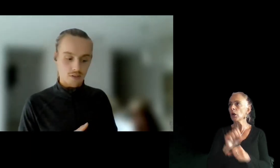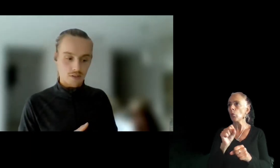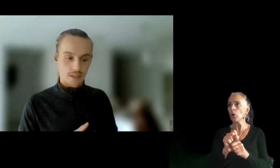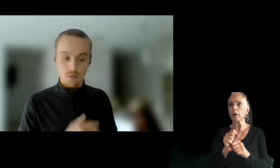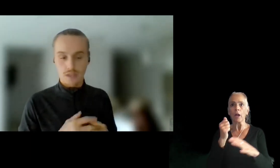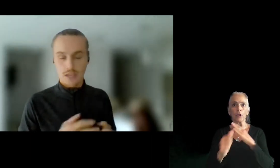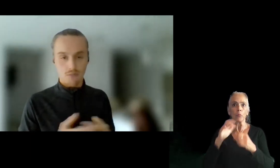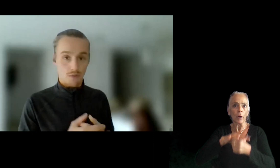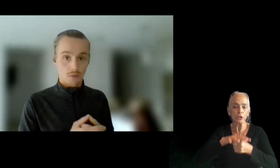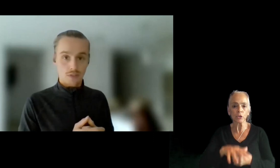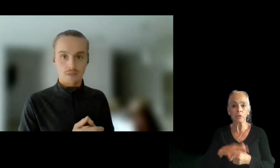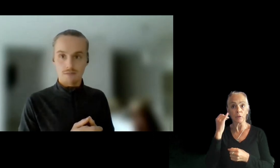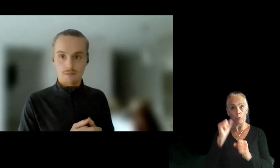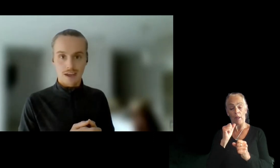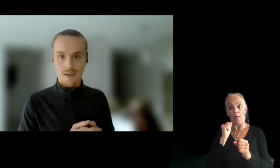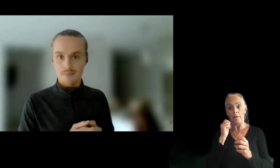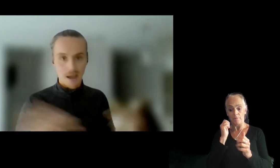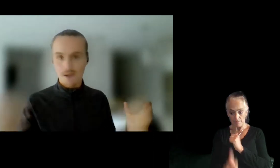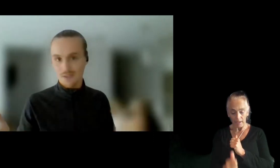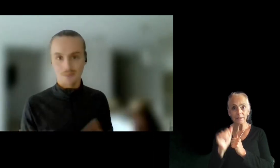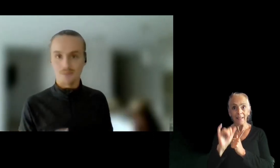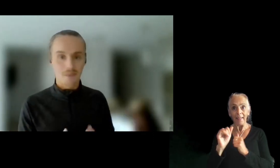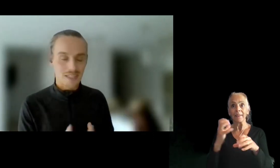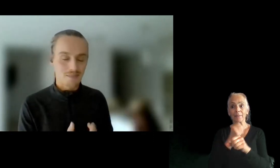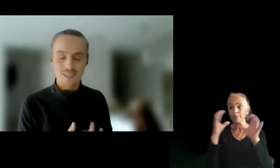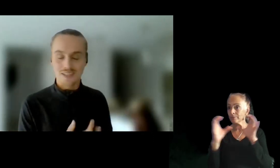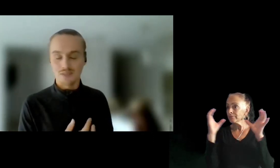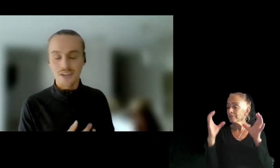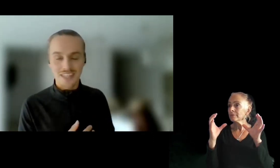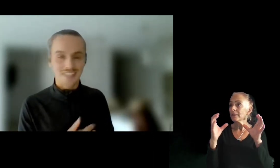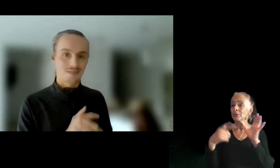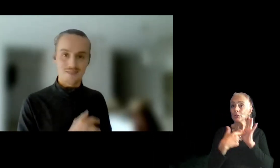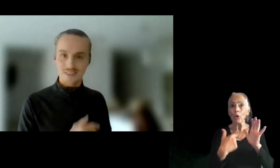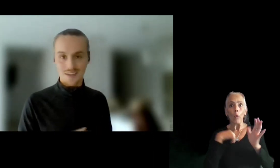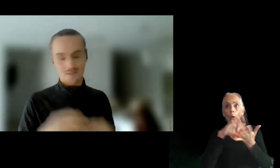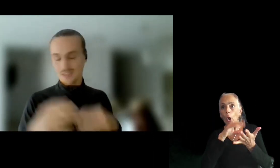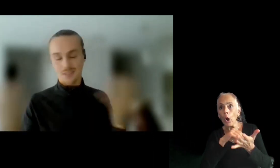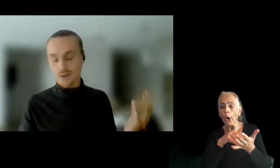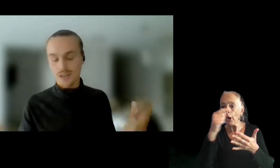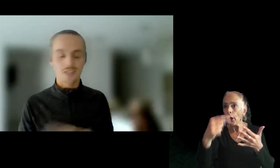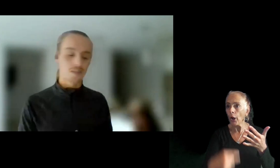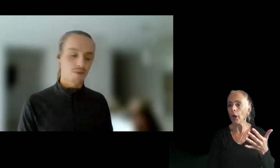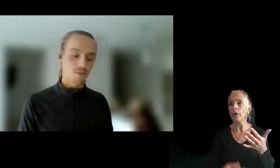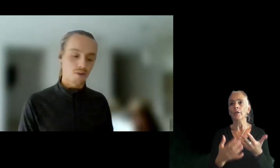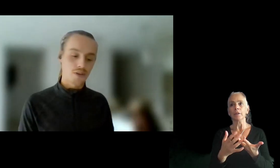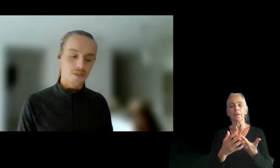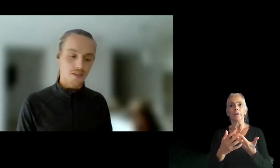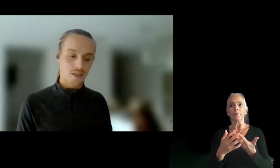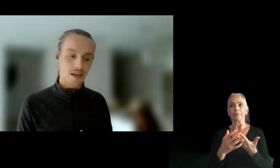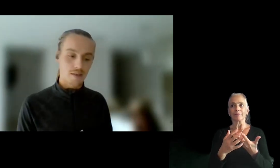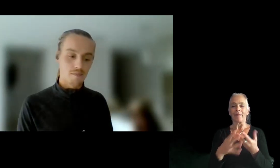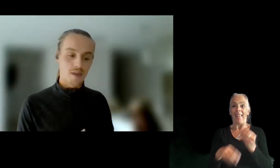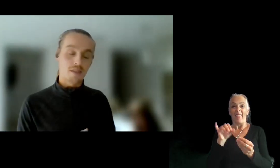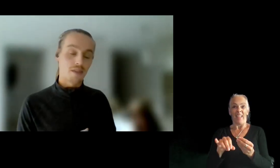it gives you, like if you can get through one of those and come out with some amazing pieces of learnings and obviously some great additions to your portfolio, I